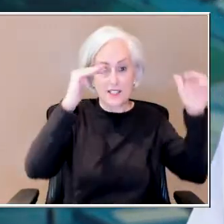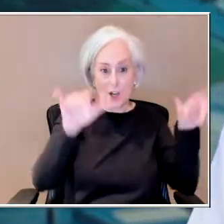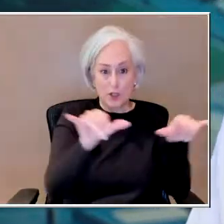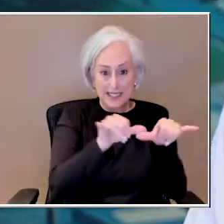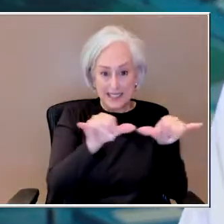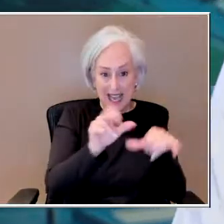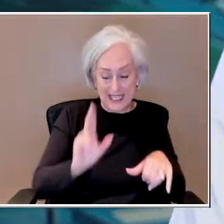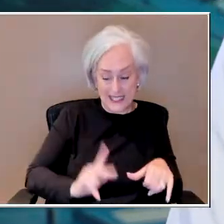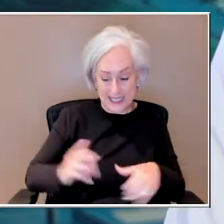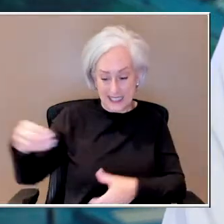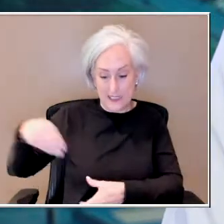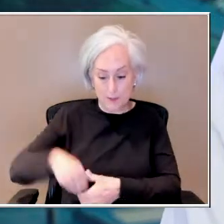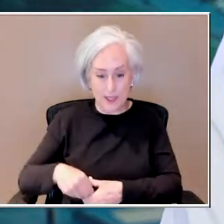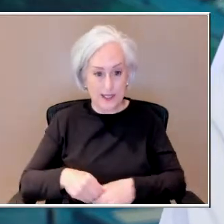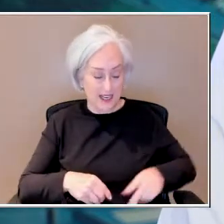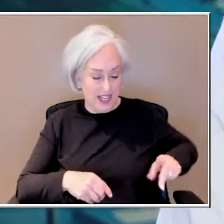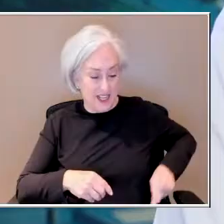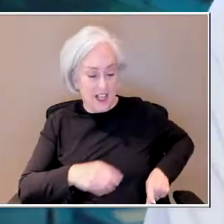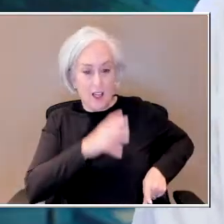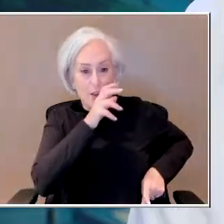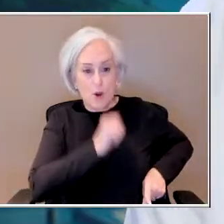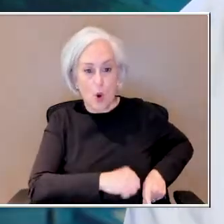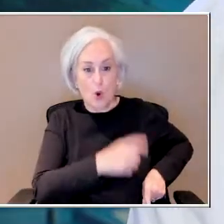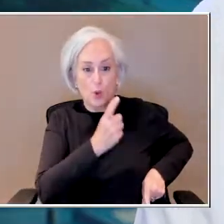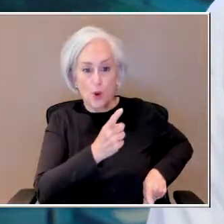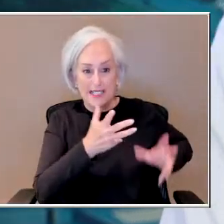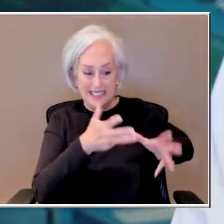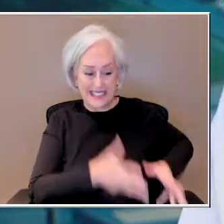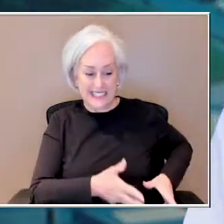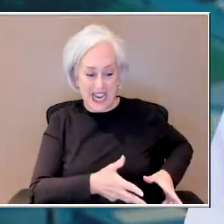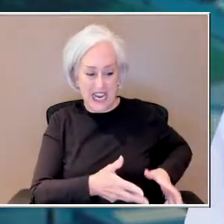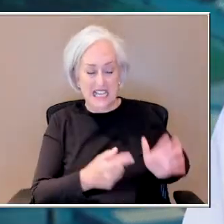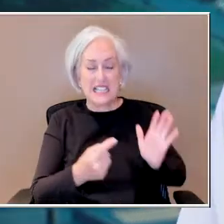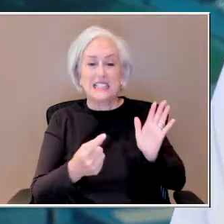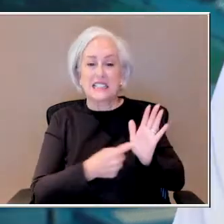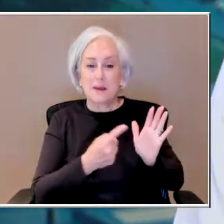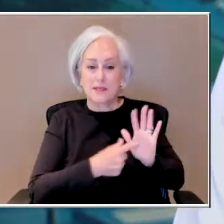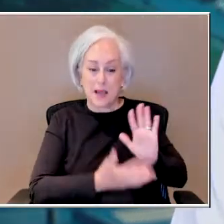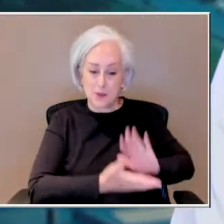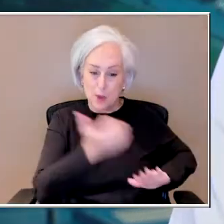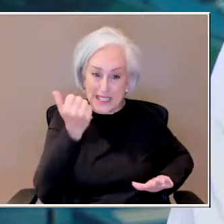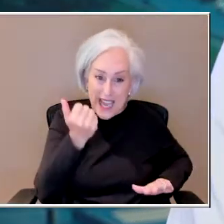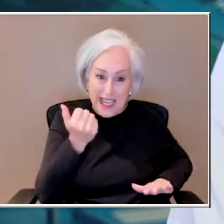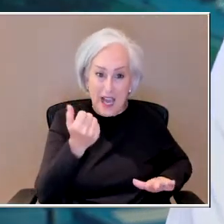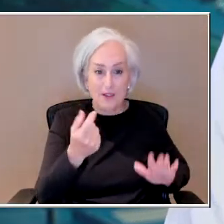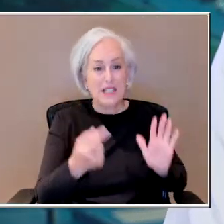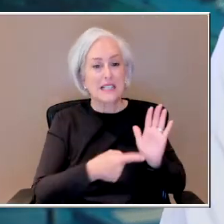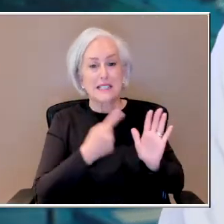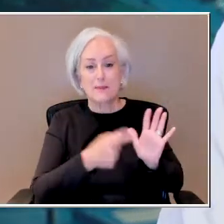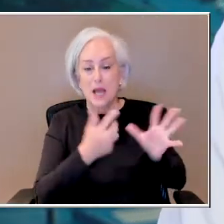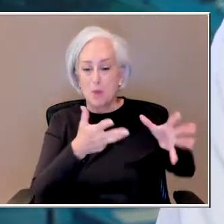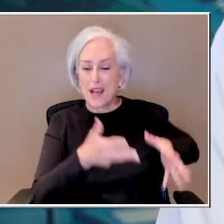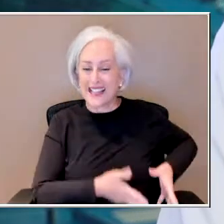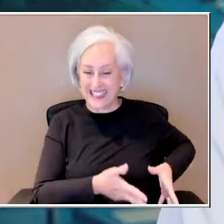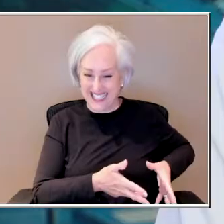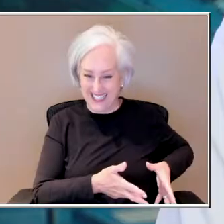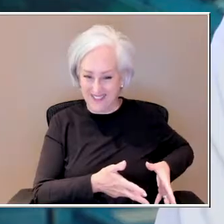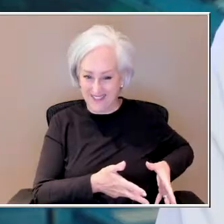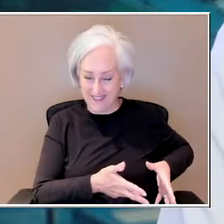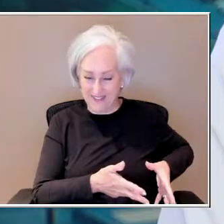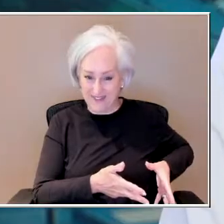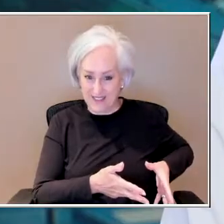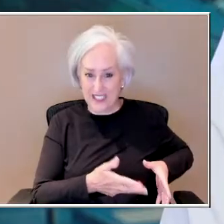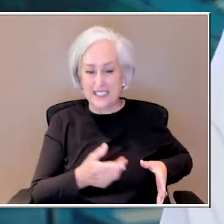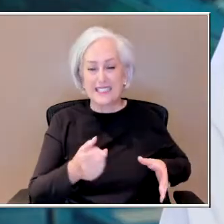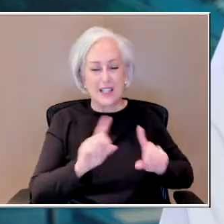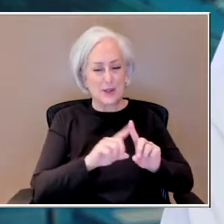the recipient. We usually don't take those out. Sometimes we do. It just depends. There are different thoughts about that process. But by and